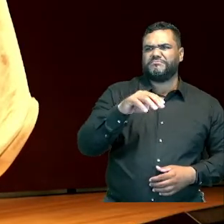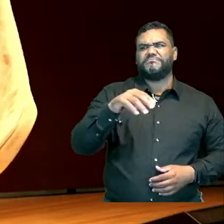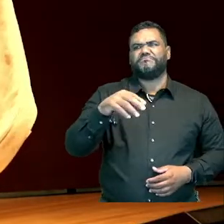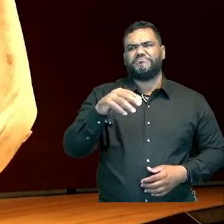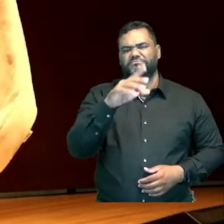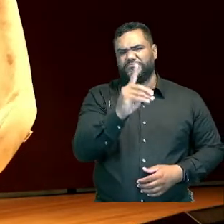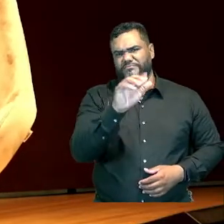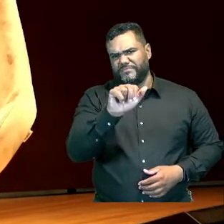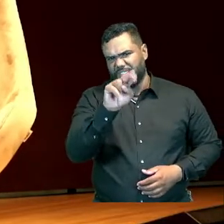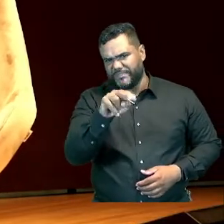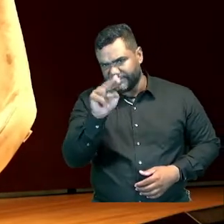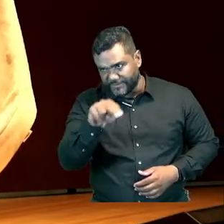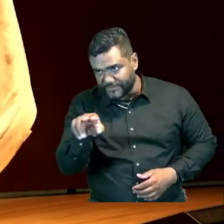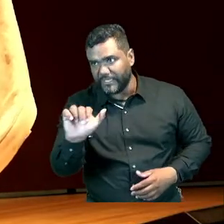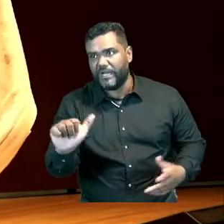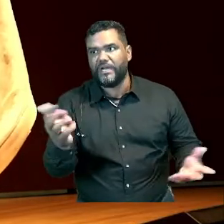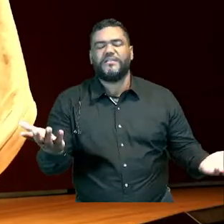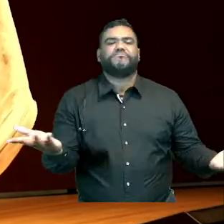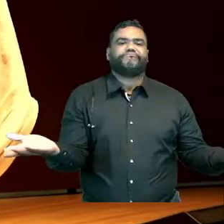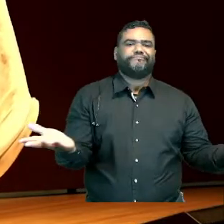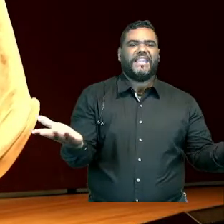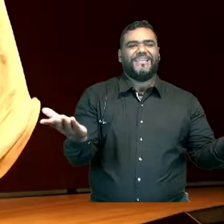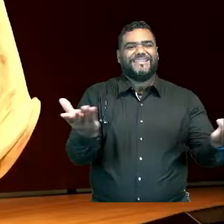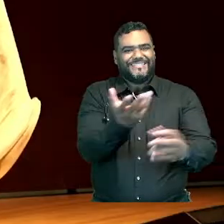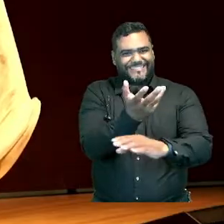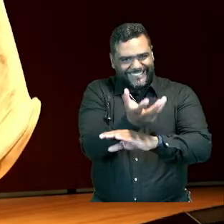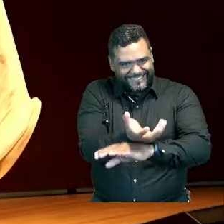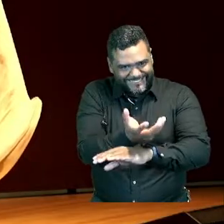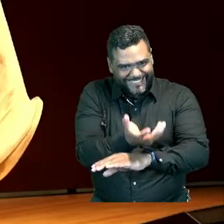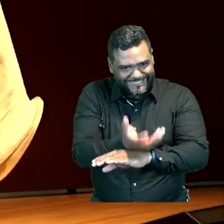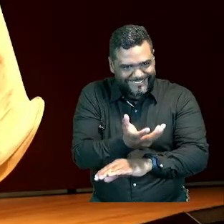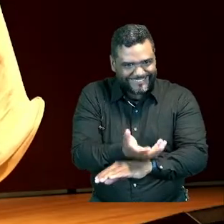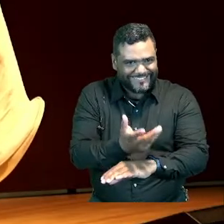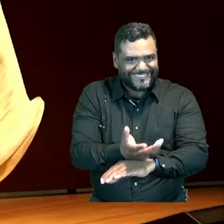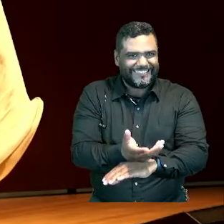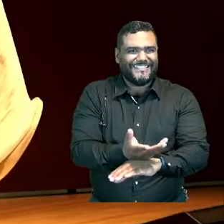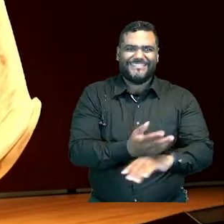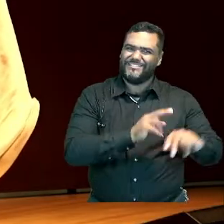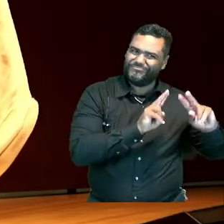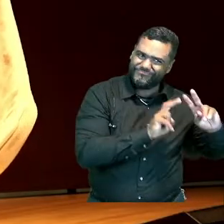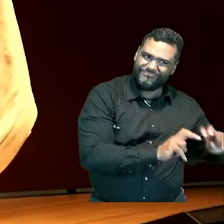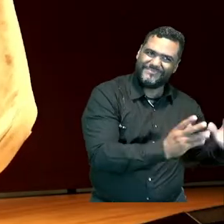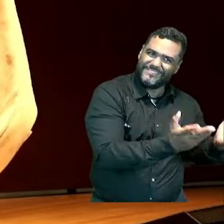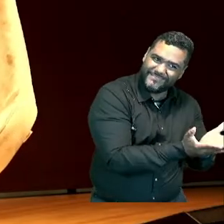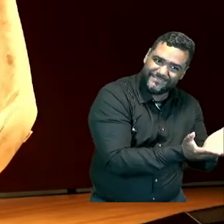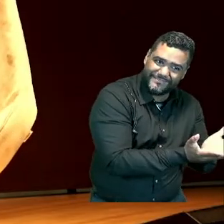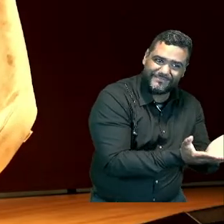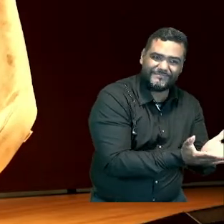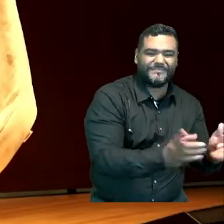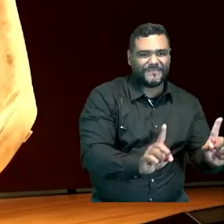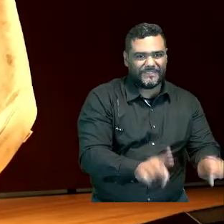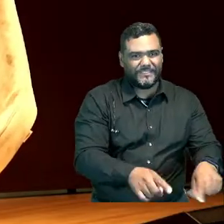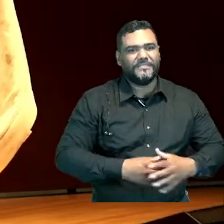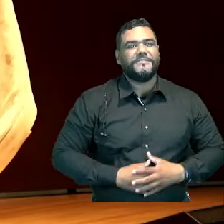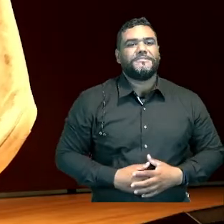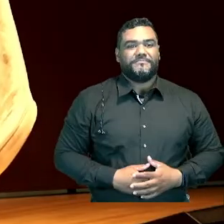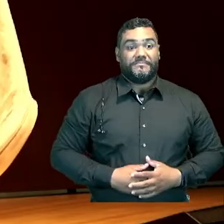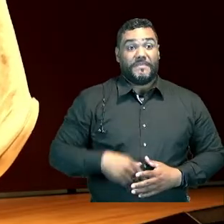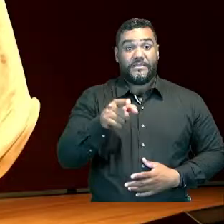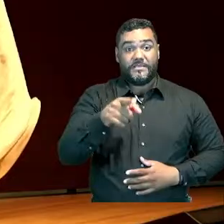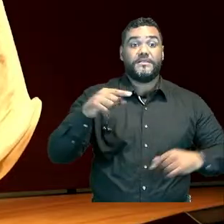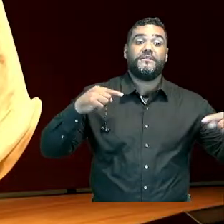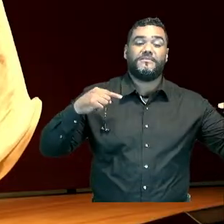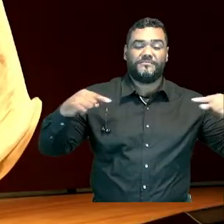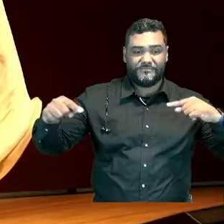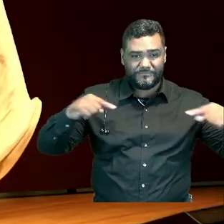who has a master's in educational science. She is the Institutional Development